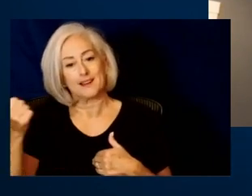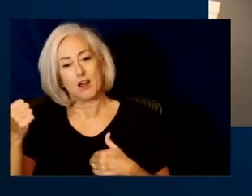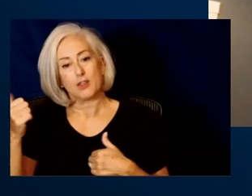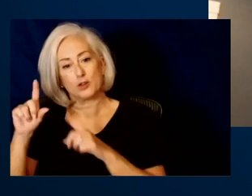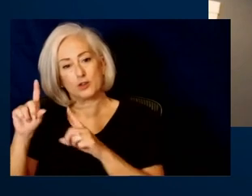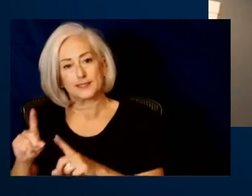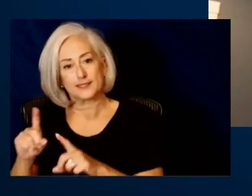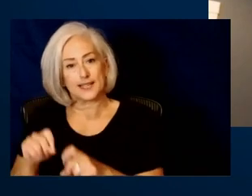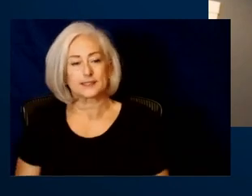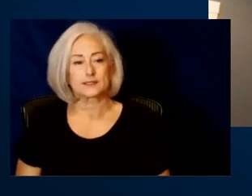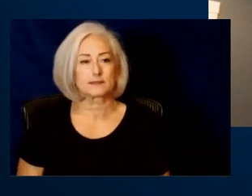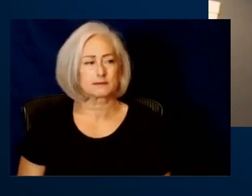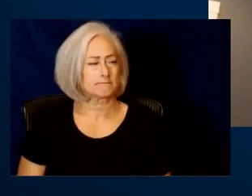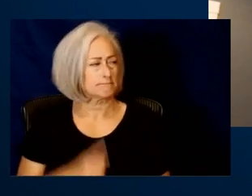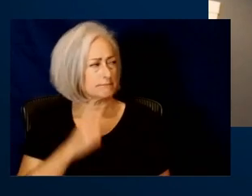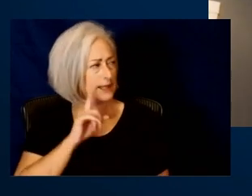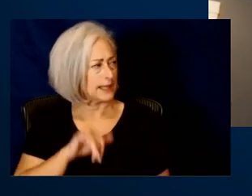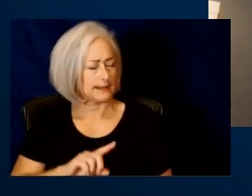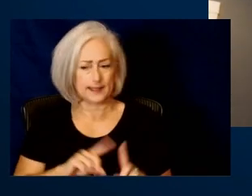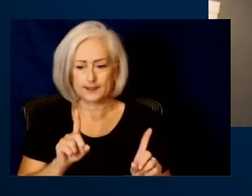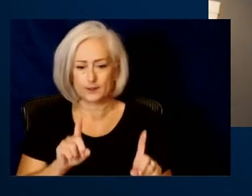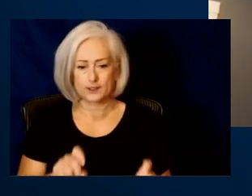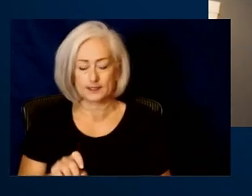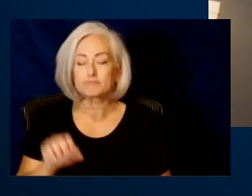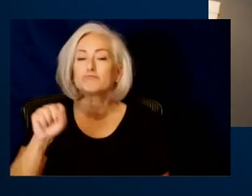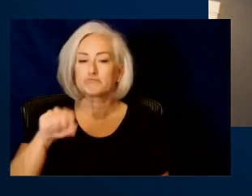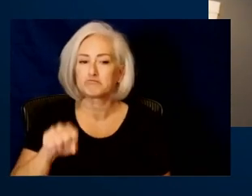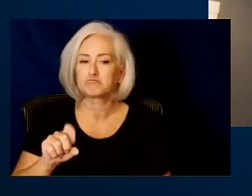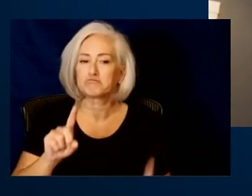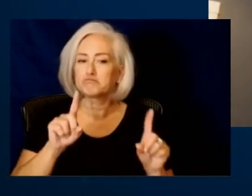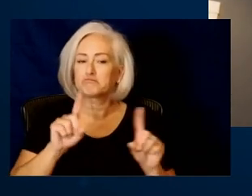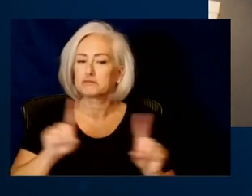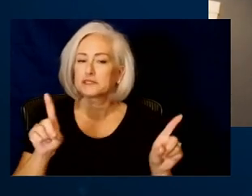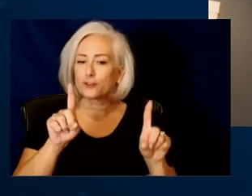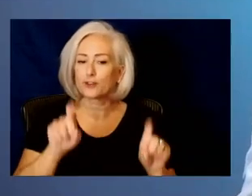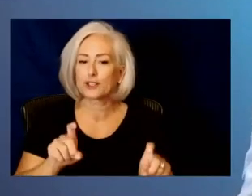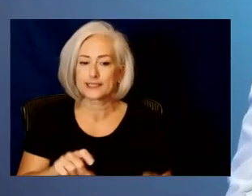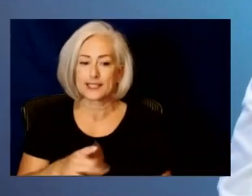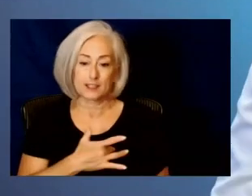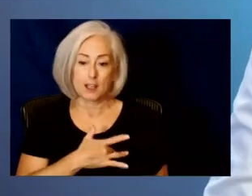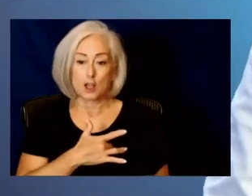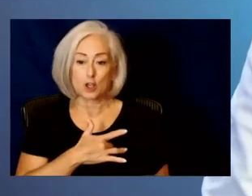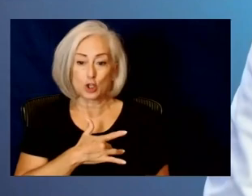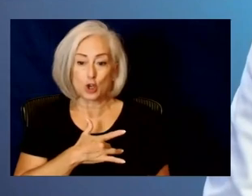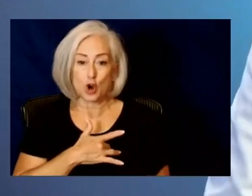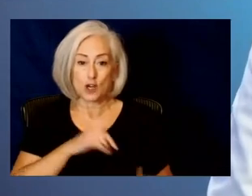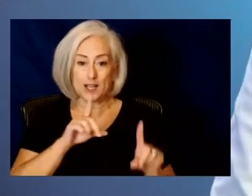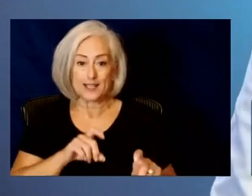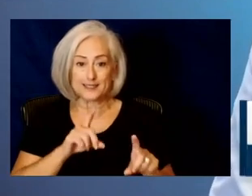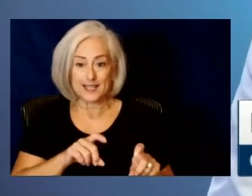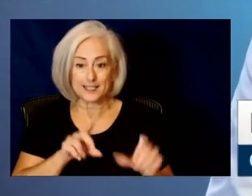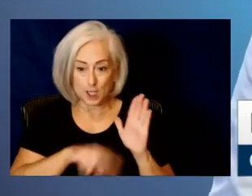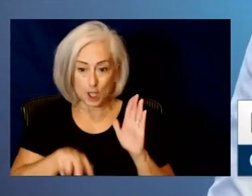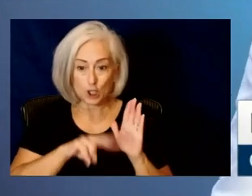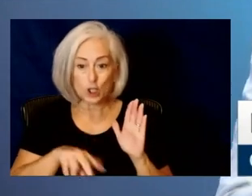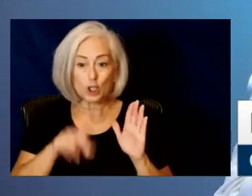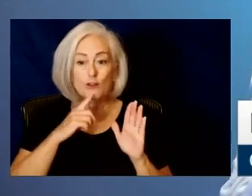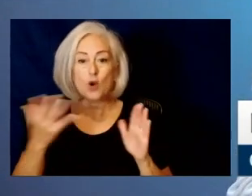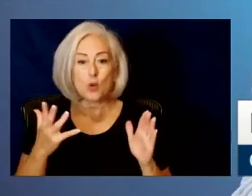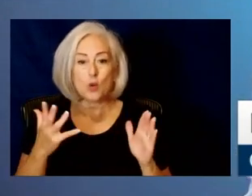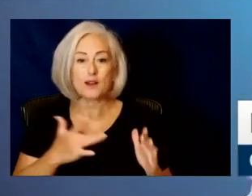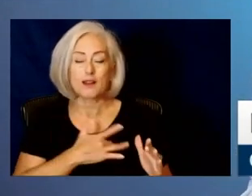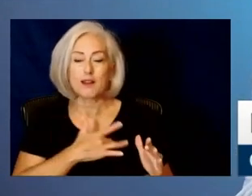different test, Dr. Cash. It is a different test. In fact, for the cardiac scan, which they're trying to pick up calcium in the coronary arteries,